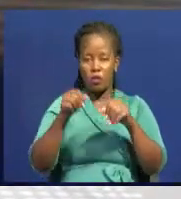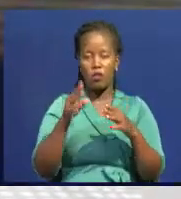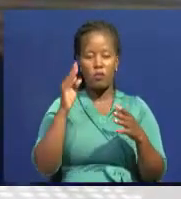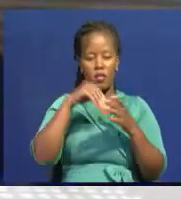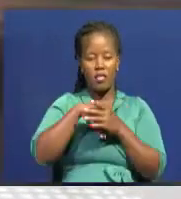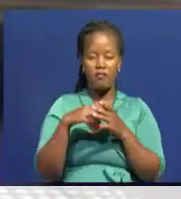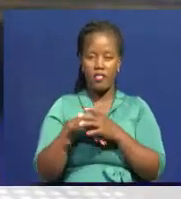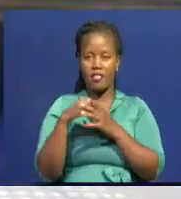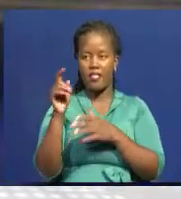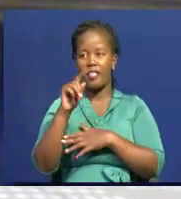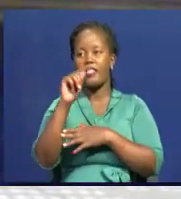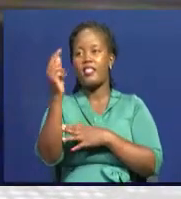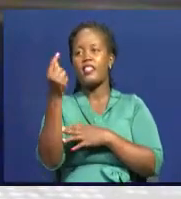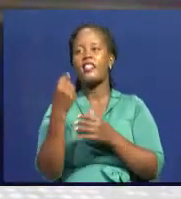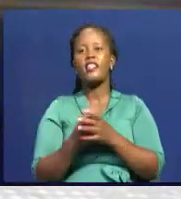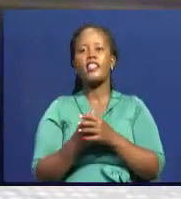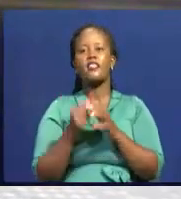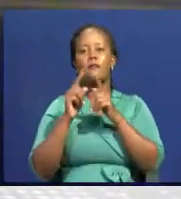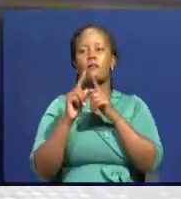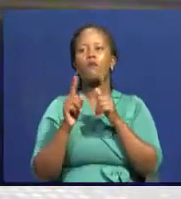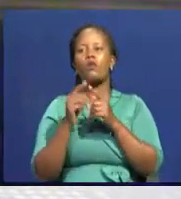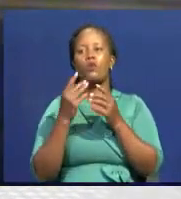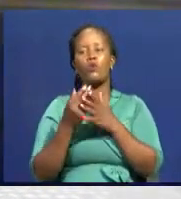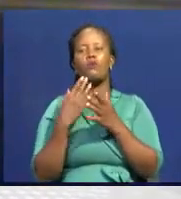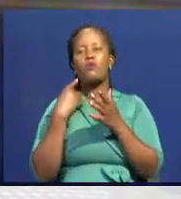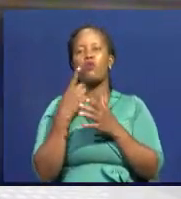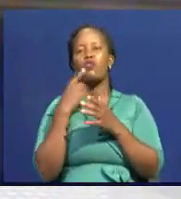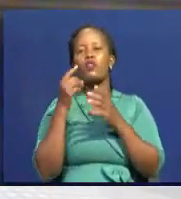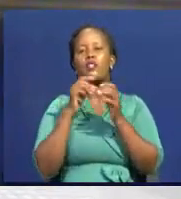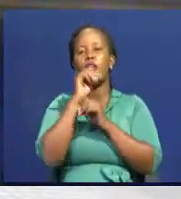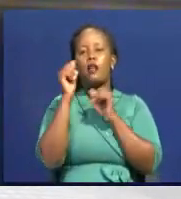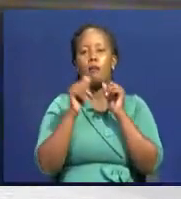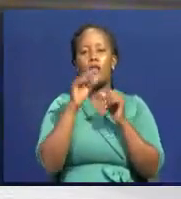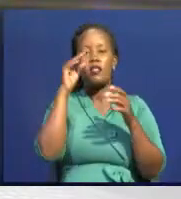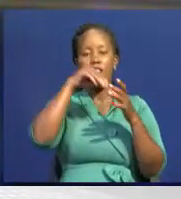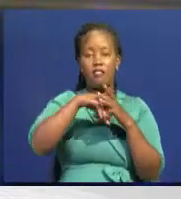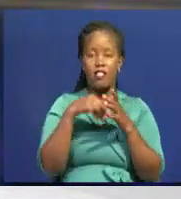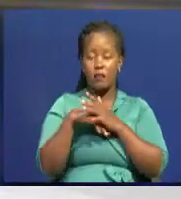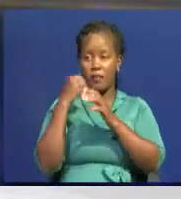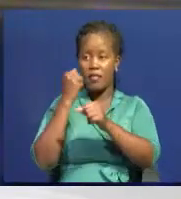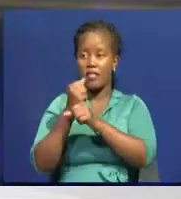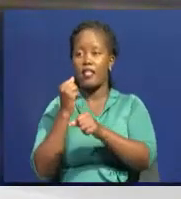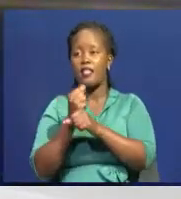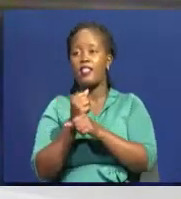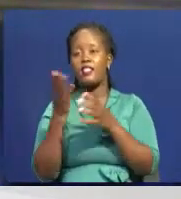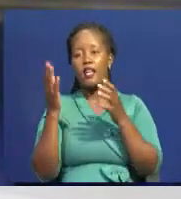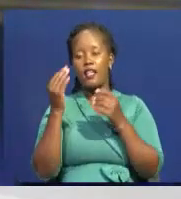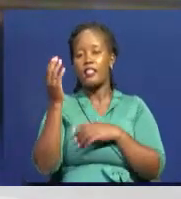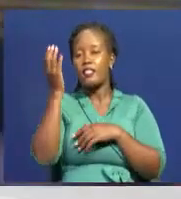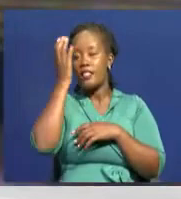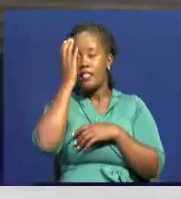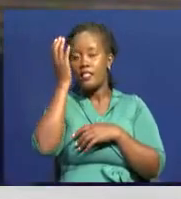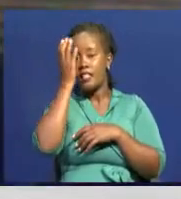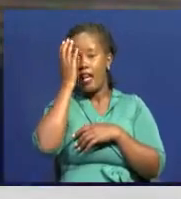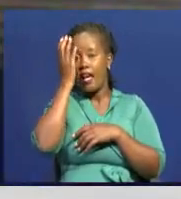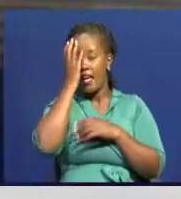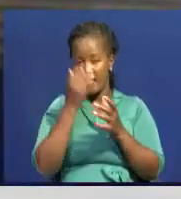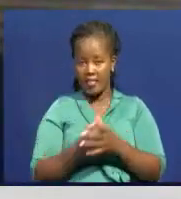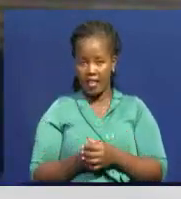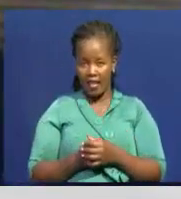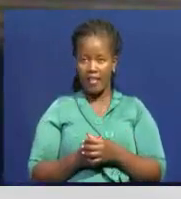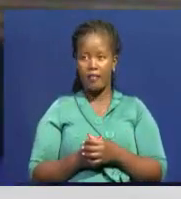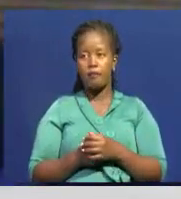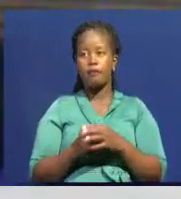in Kenya. And I alluded earlier to the amount of investment that has been done in Israel.